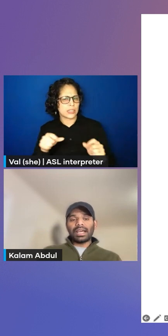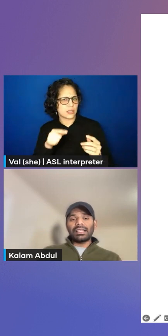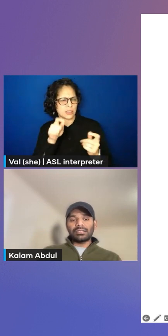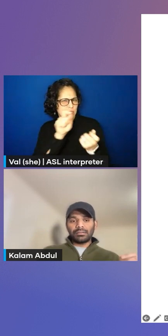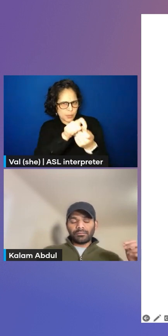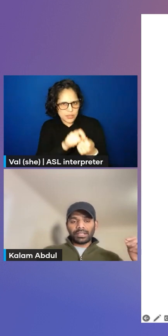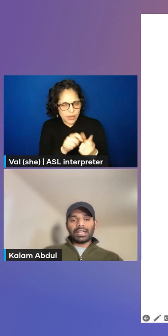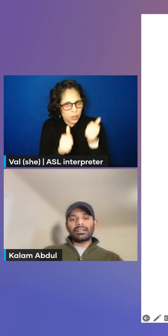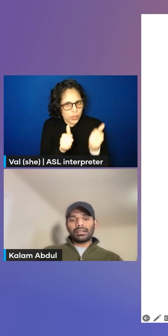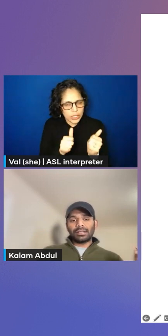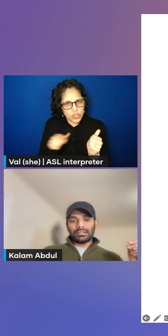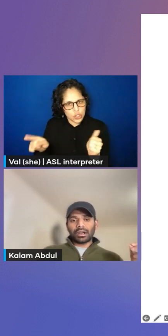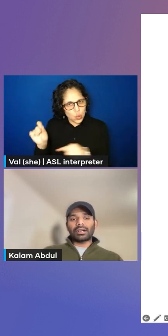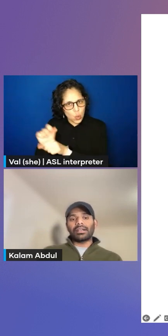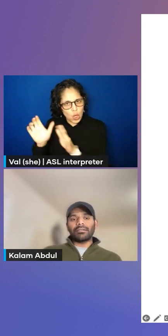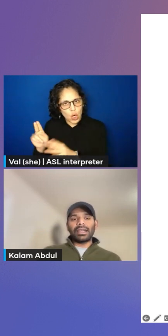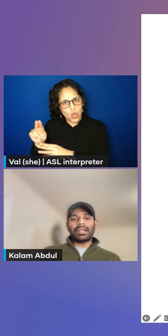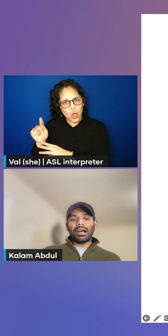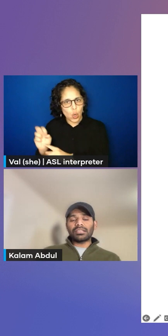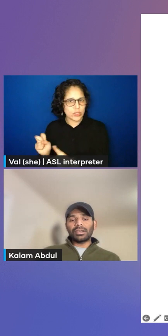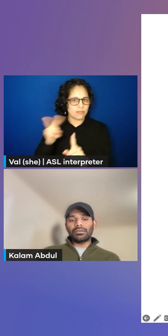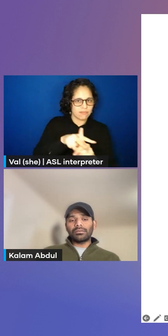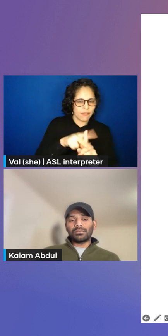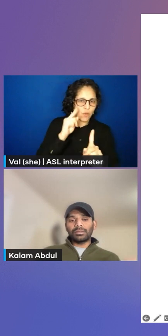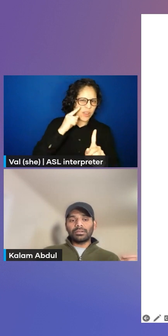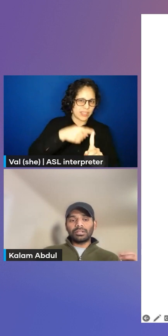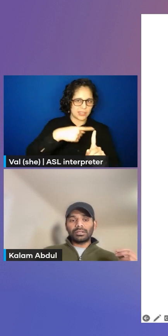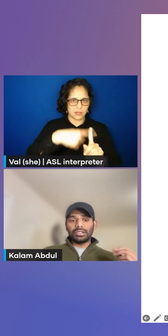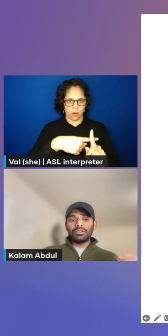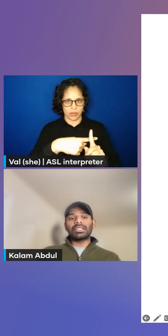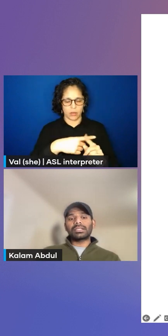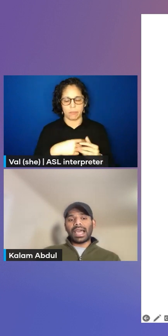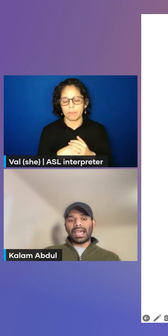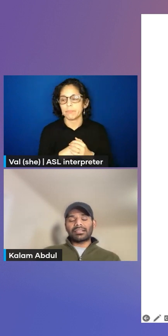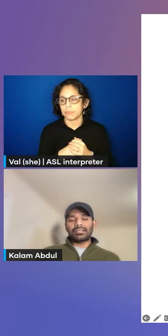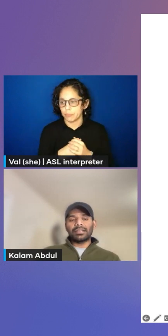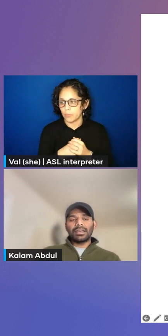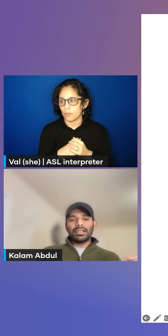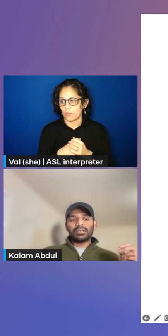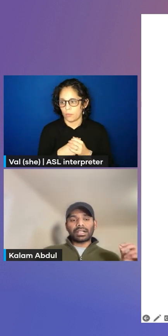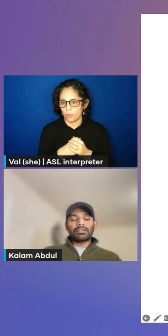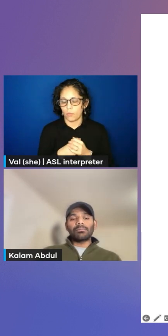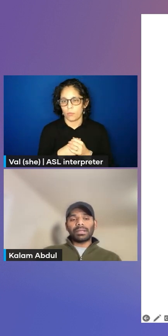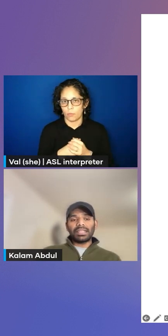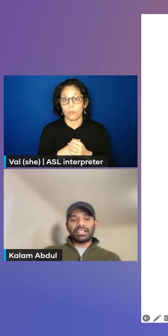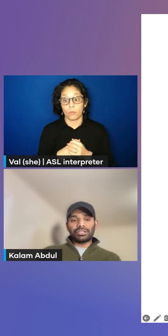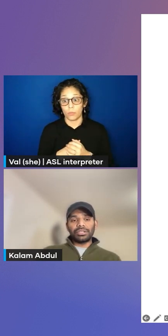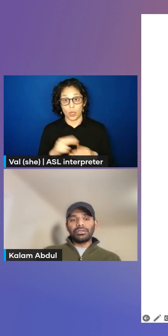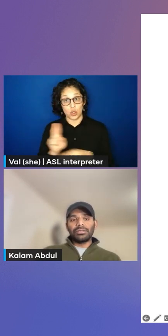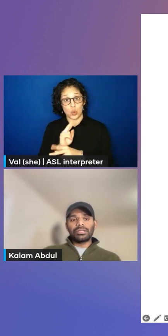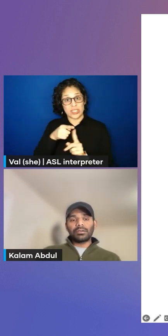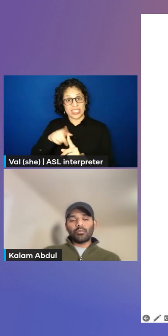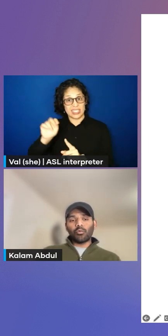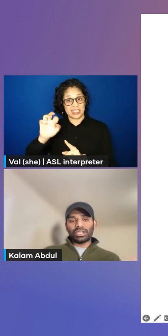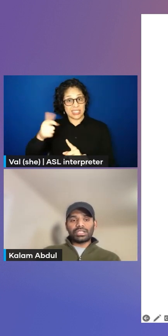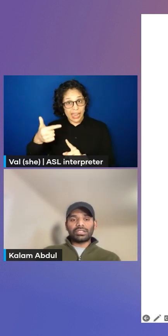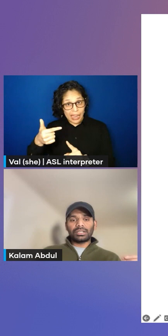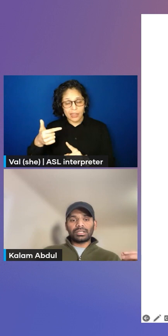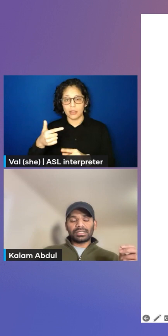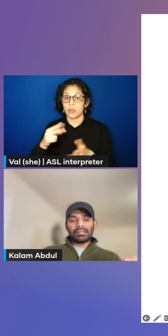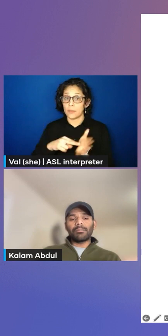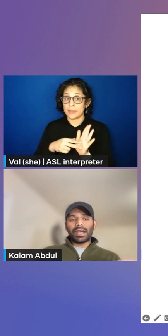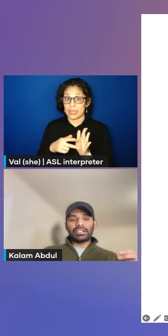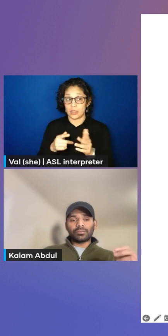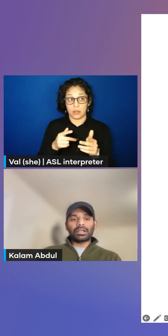be utilized for that target, right? And also you could use these tags so the control plane can choose